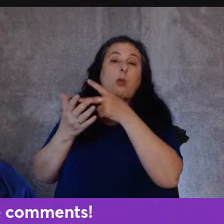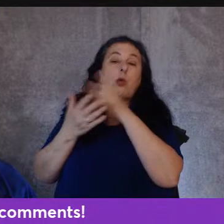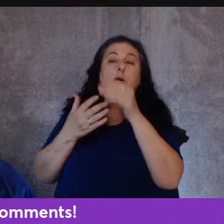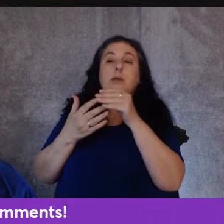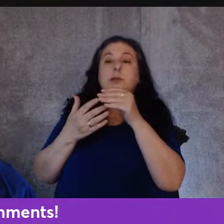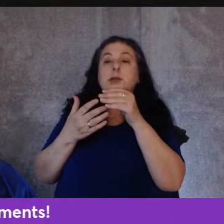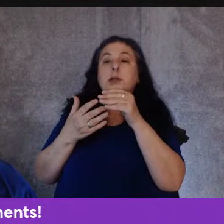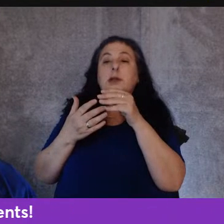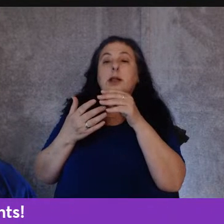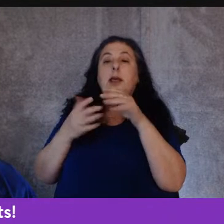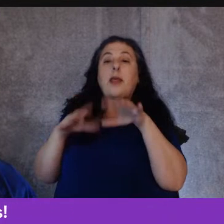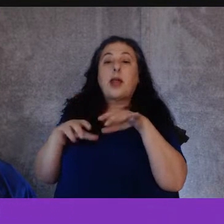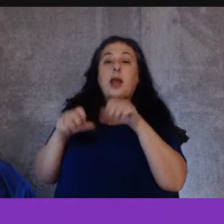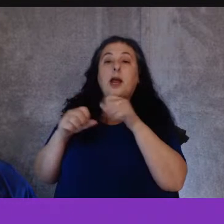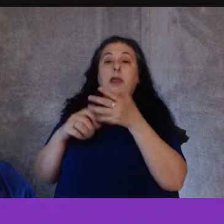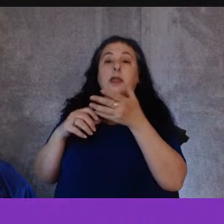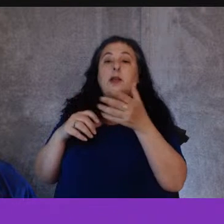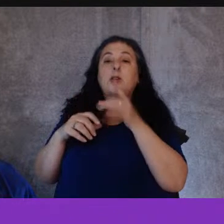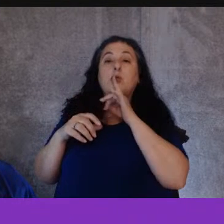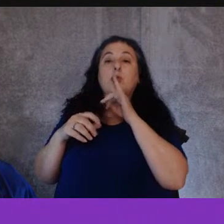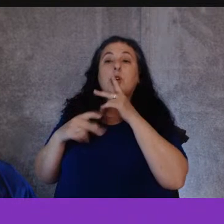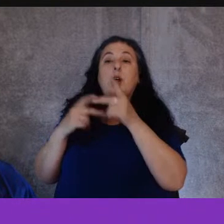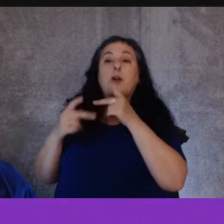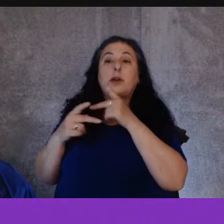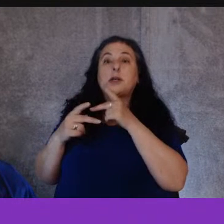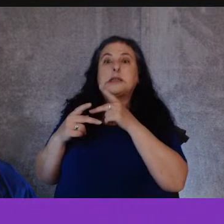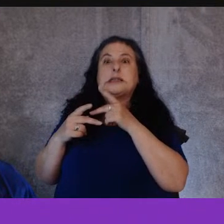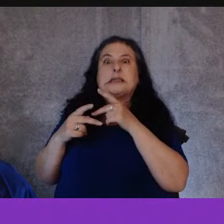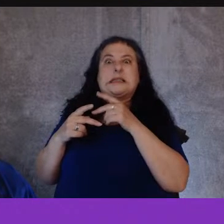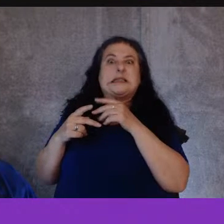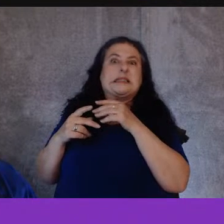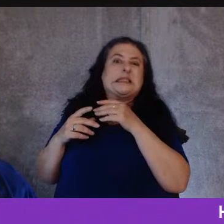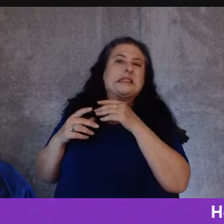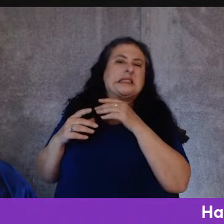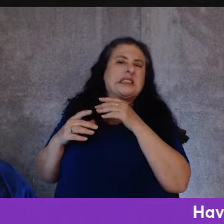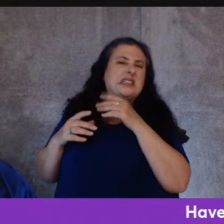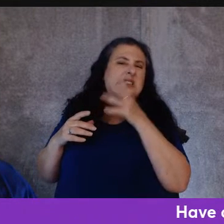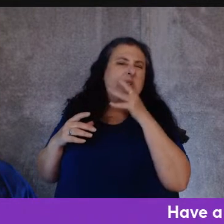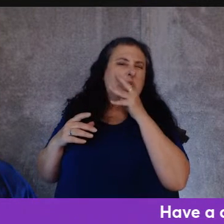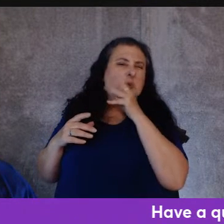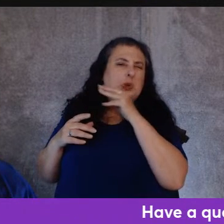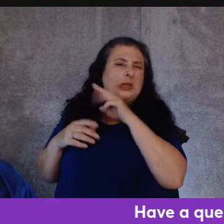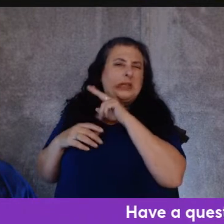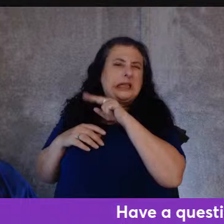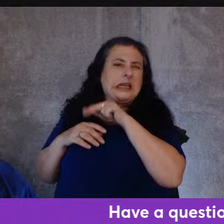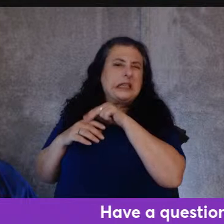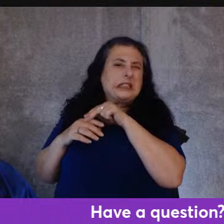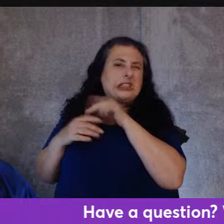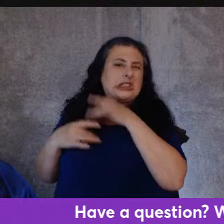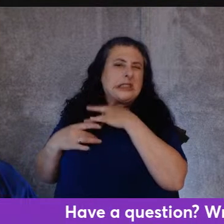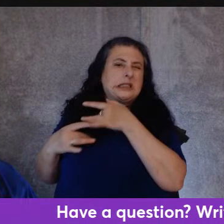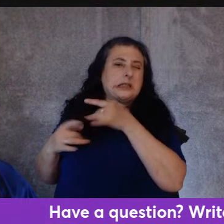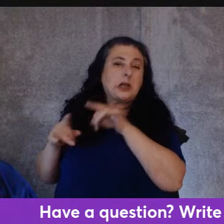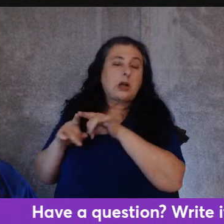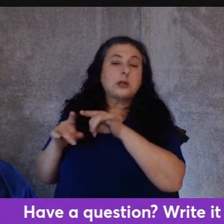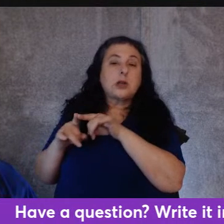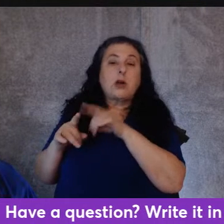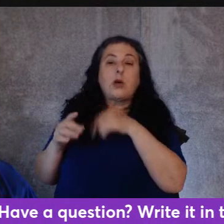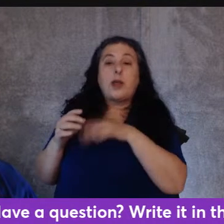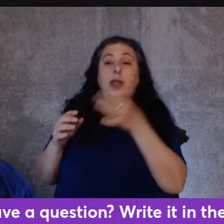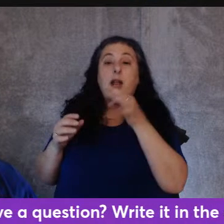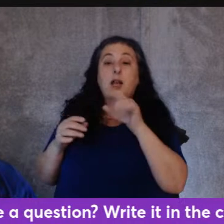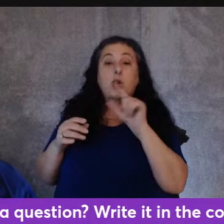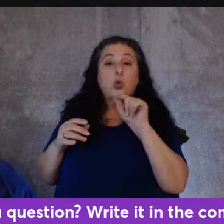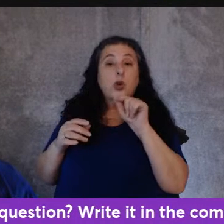take on this really kind of disturbing nationalist tendency also in the